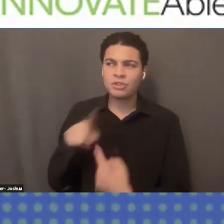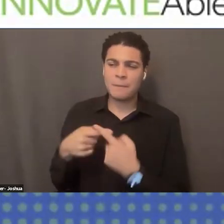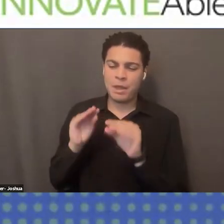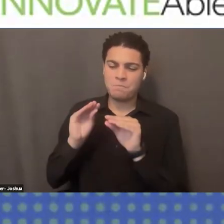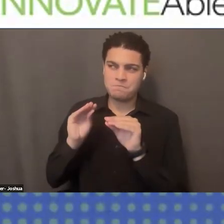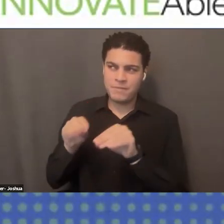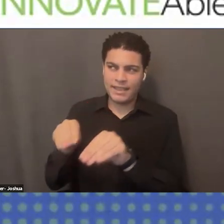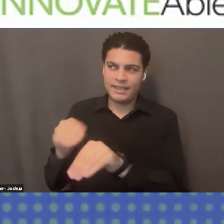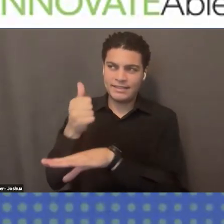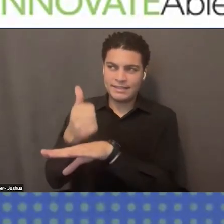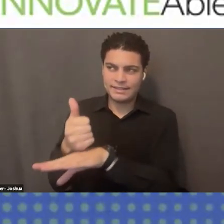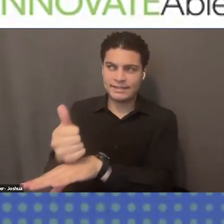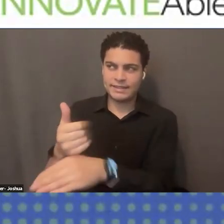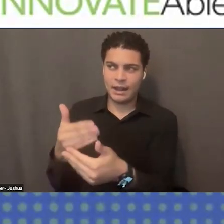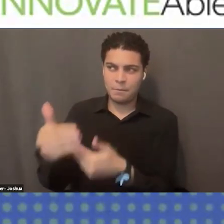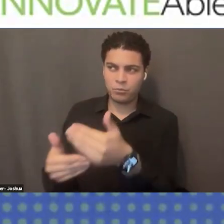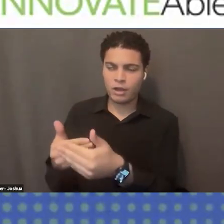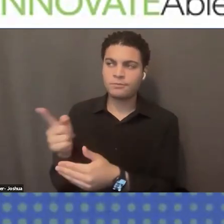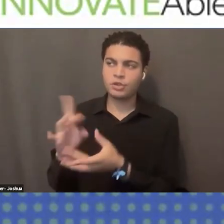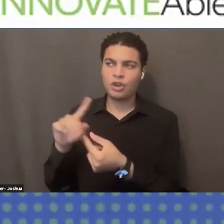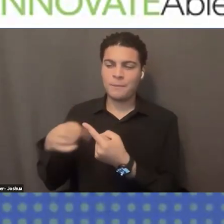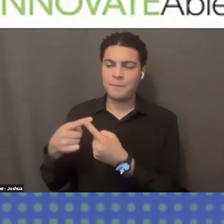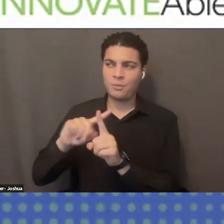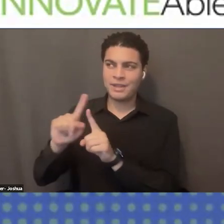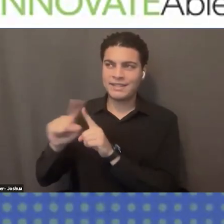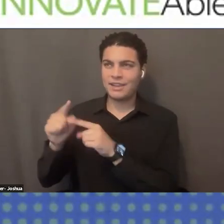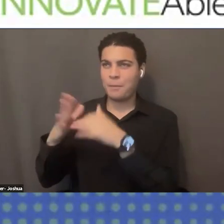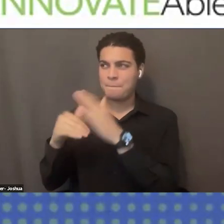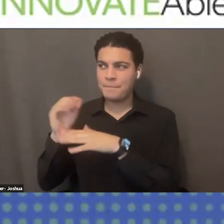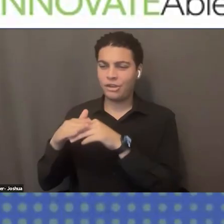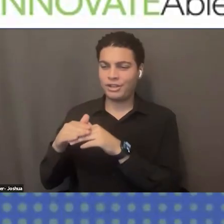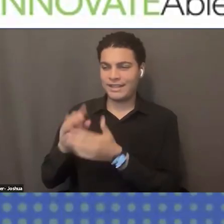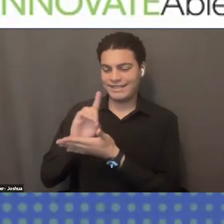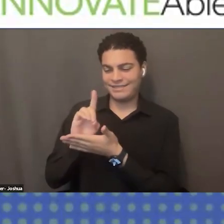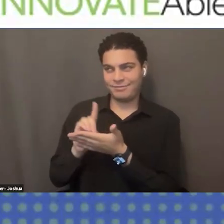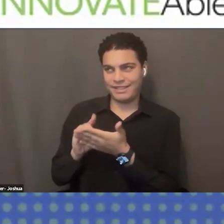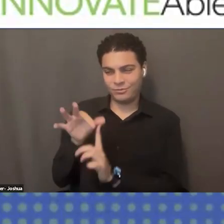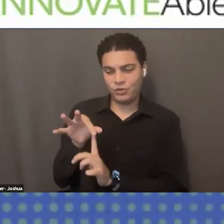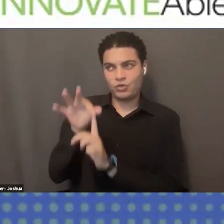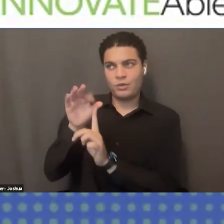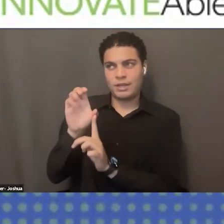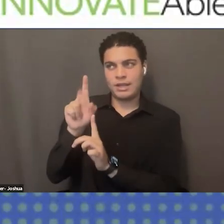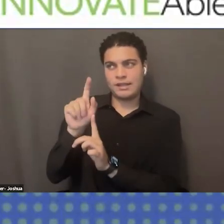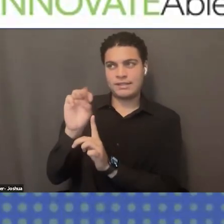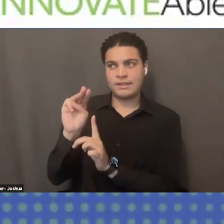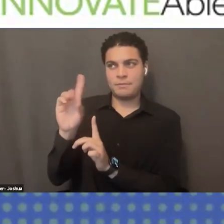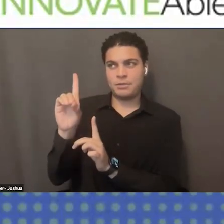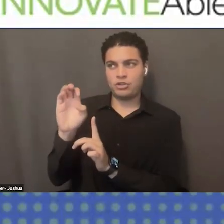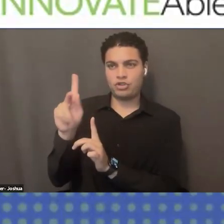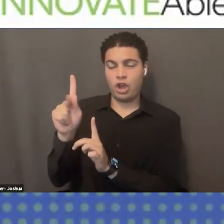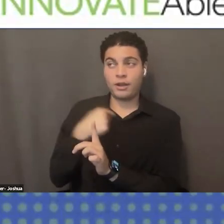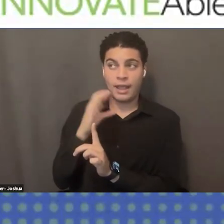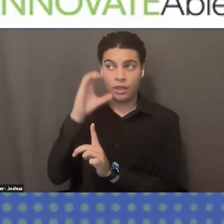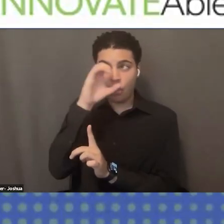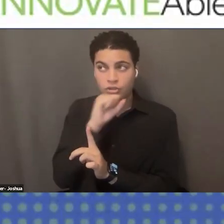these, facilities that you mentioned, some of the custom docks and all those fabricated systems, those obviously are got to be a custom installation.